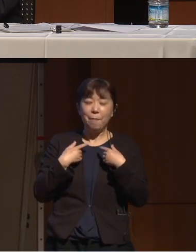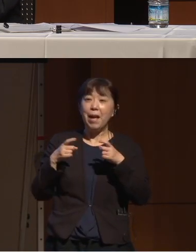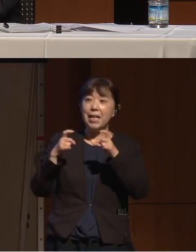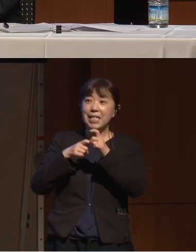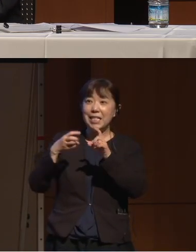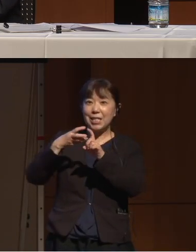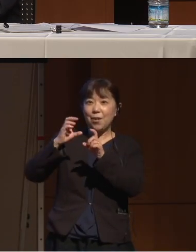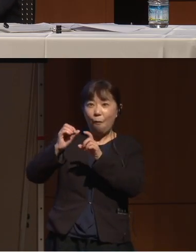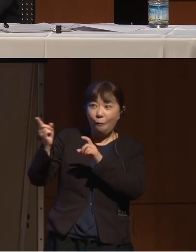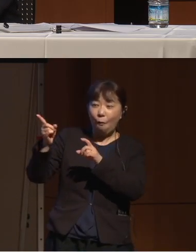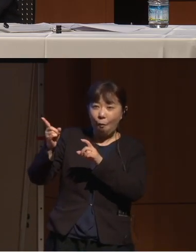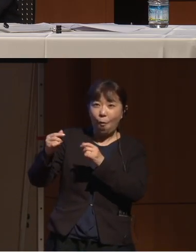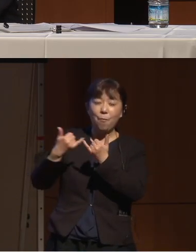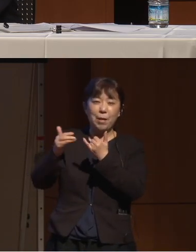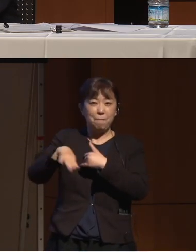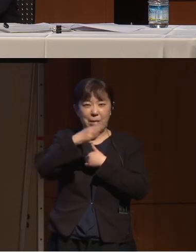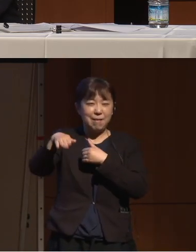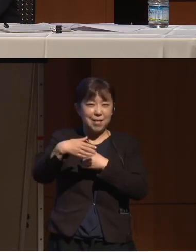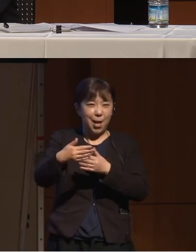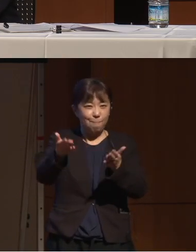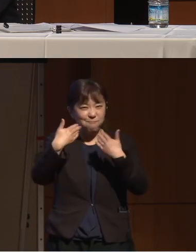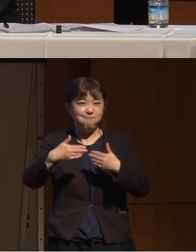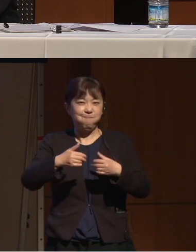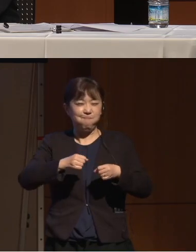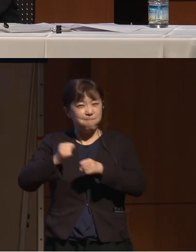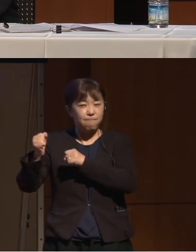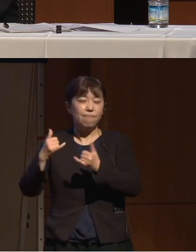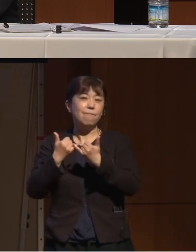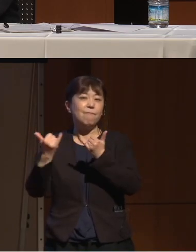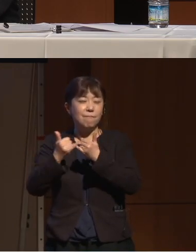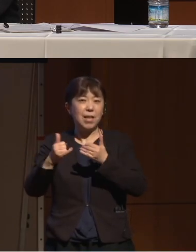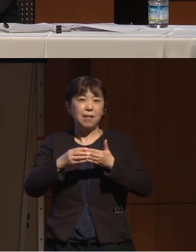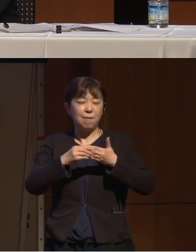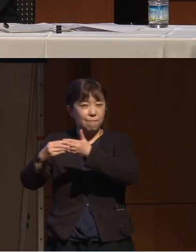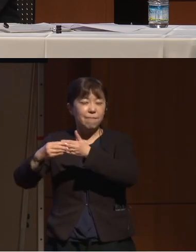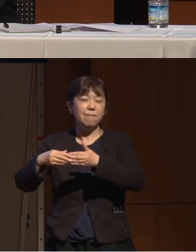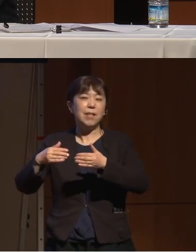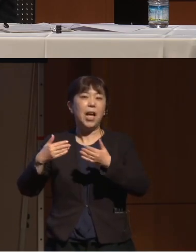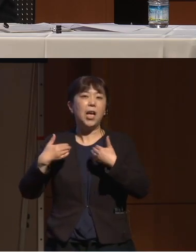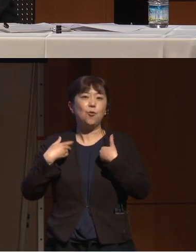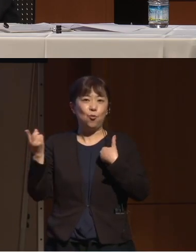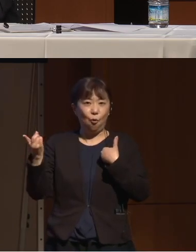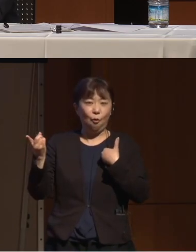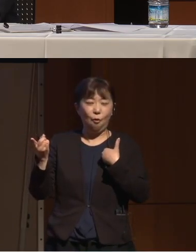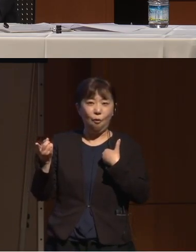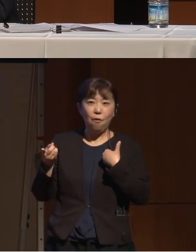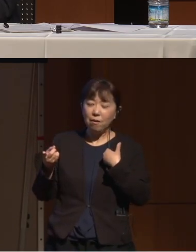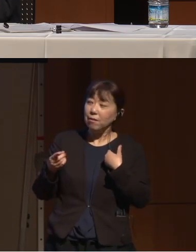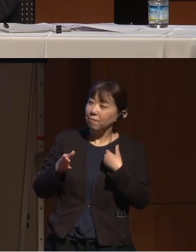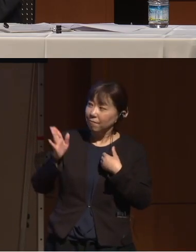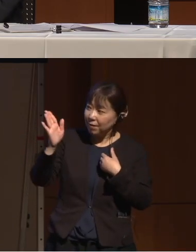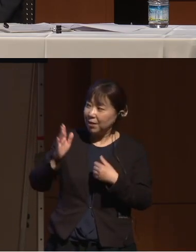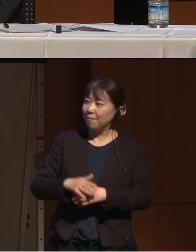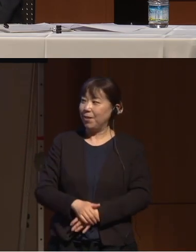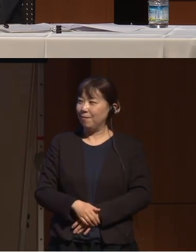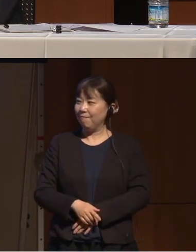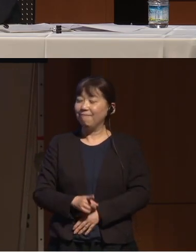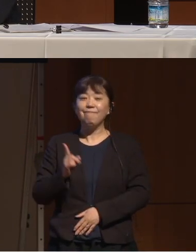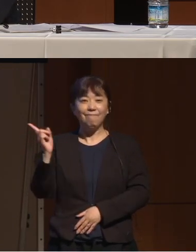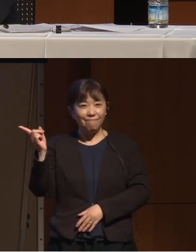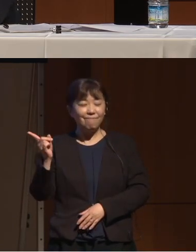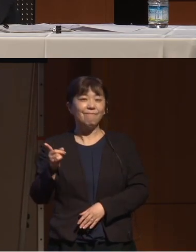phase. Dr. Hatchett, would you comment a little more? Well, thank you. I